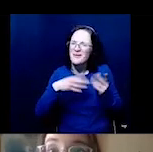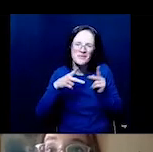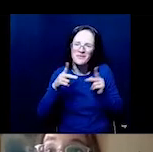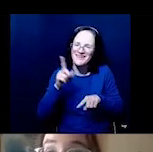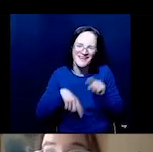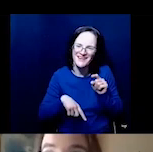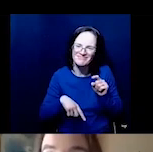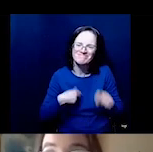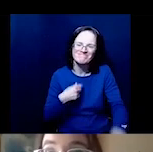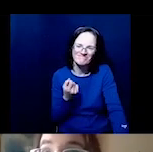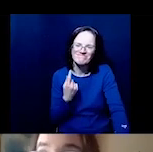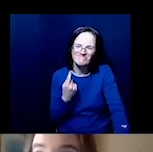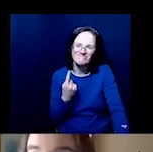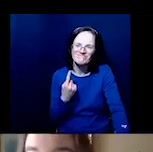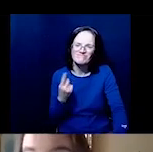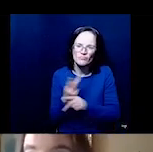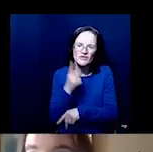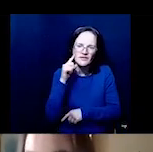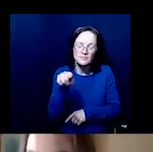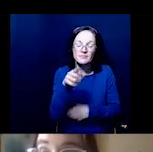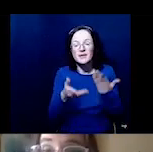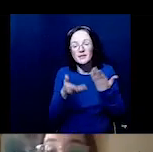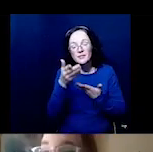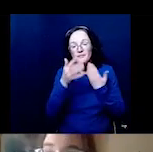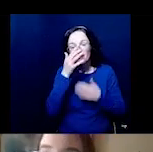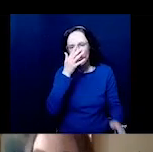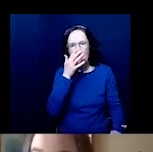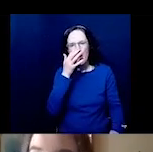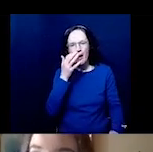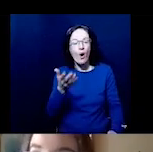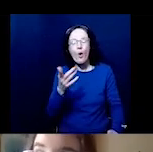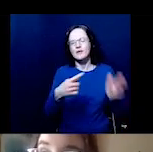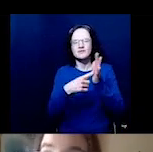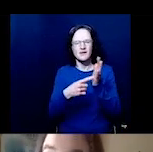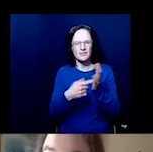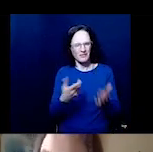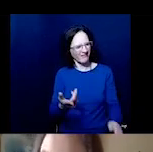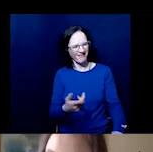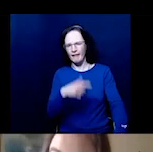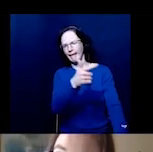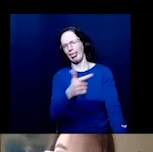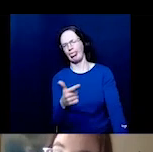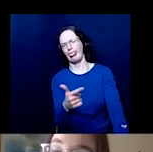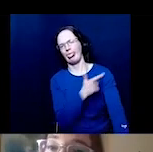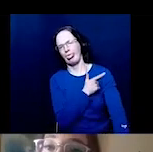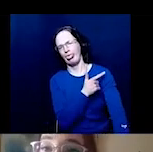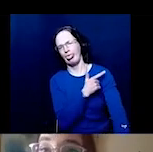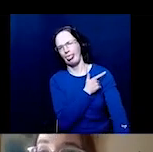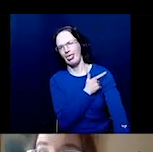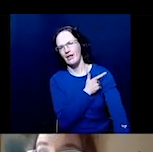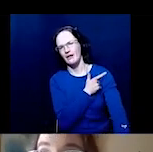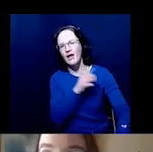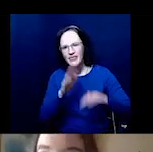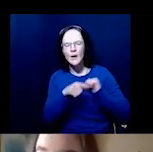disabilities, minimizing or not acknowledging our difficulties. I'm gonna give an example. I had a French literature class,